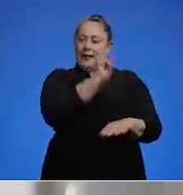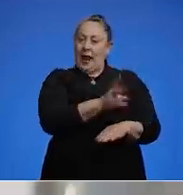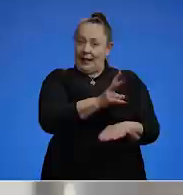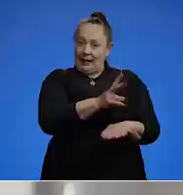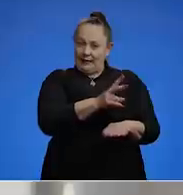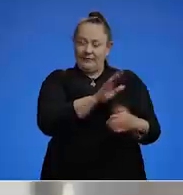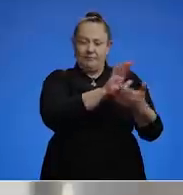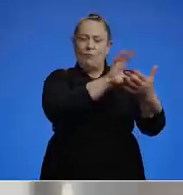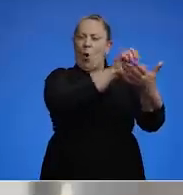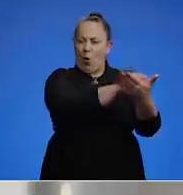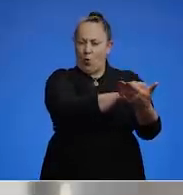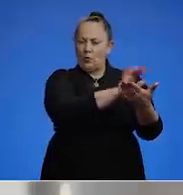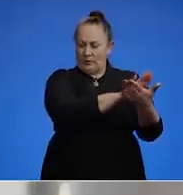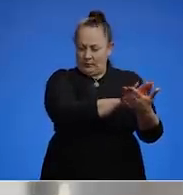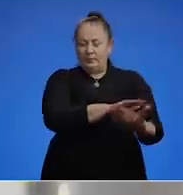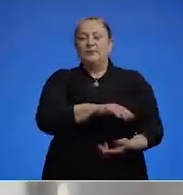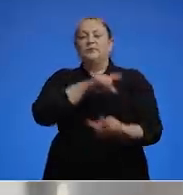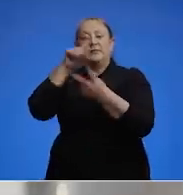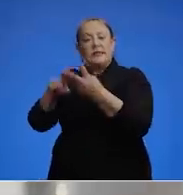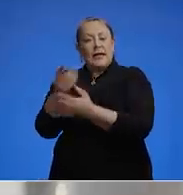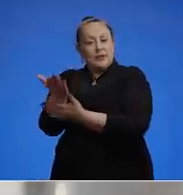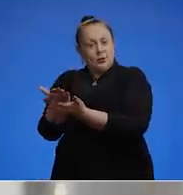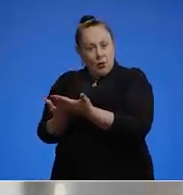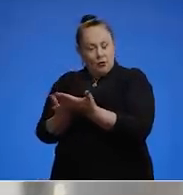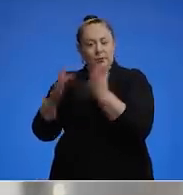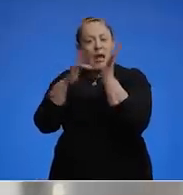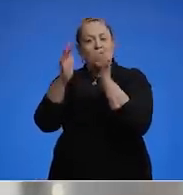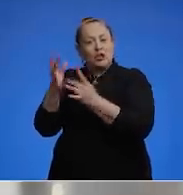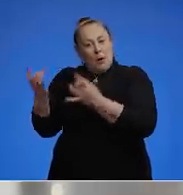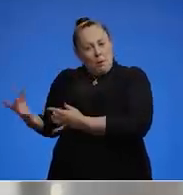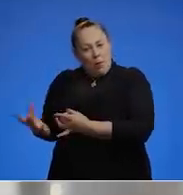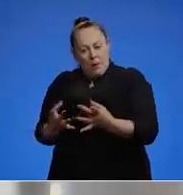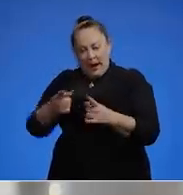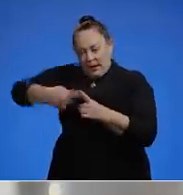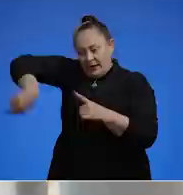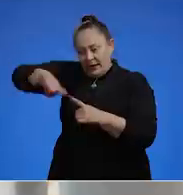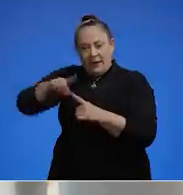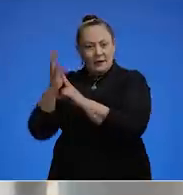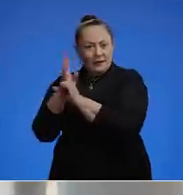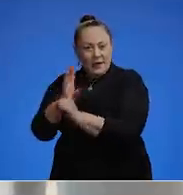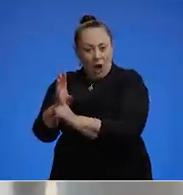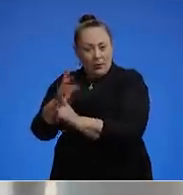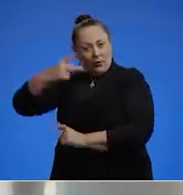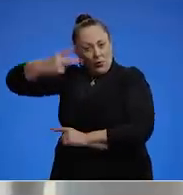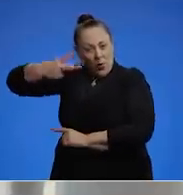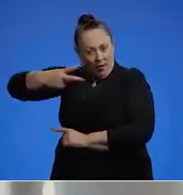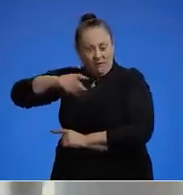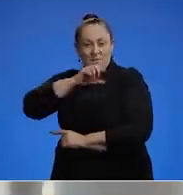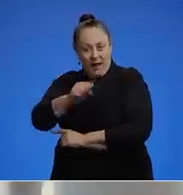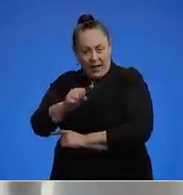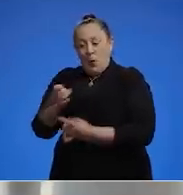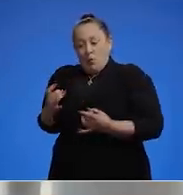again. We'll come back to that theme. Secondly, Jesus is preparing his closest collaborators, the